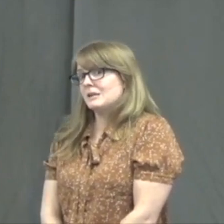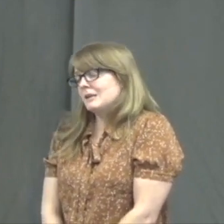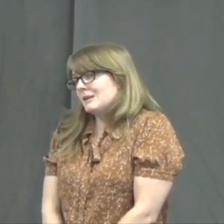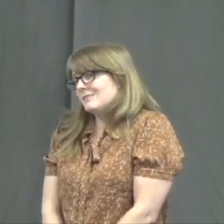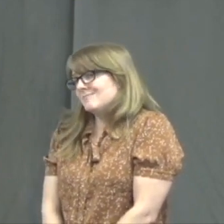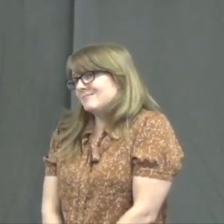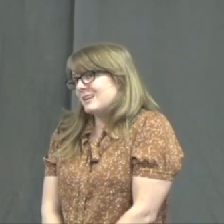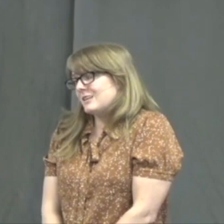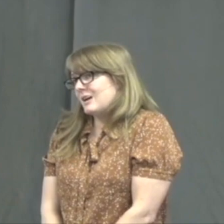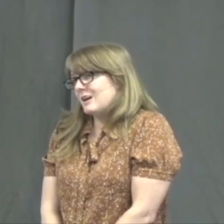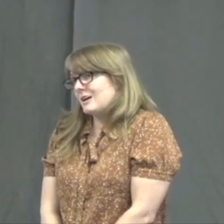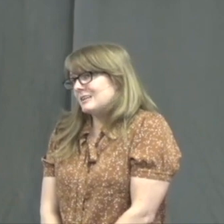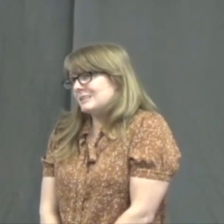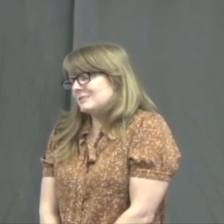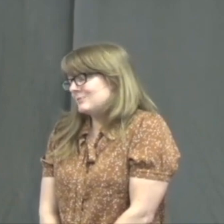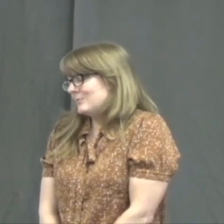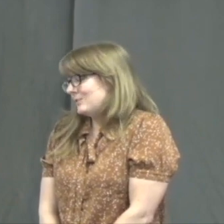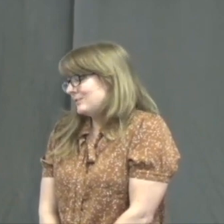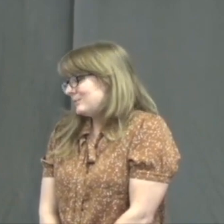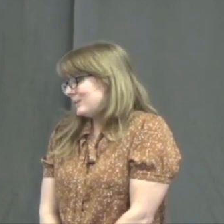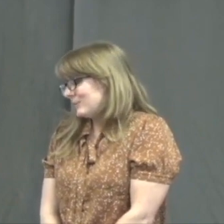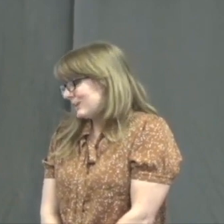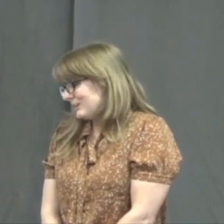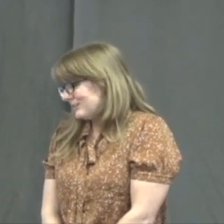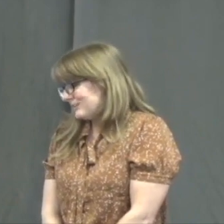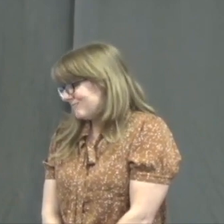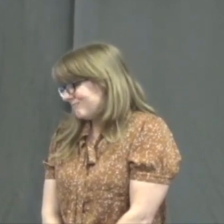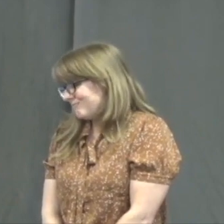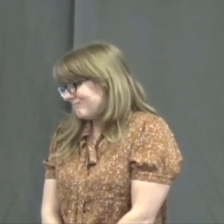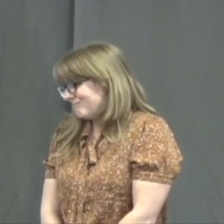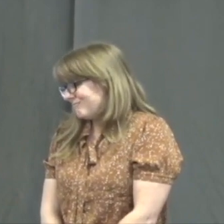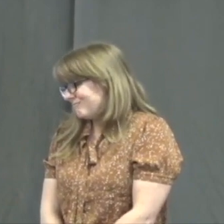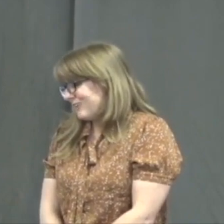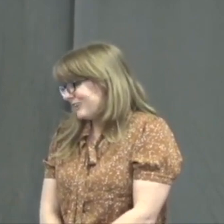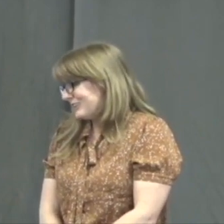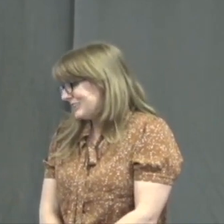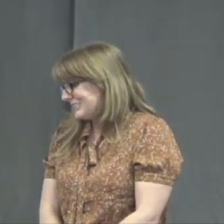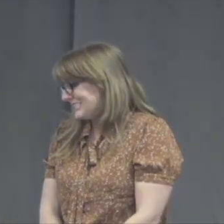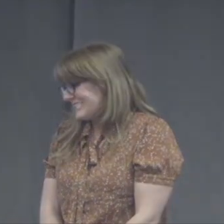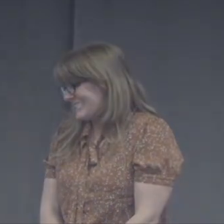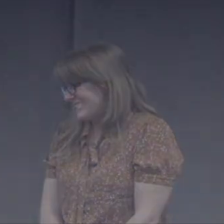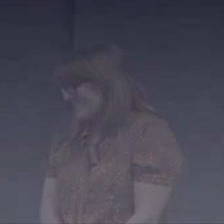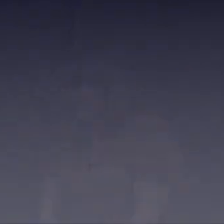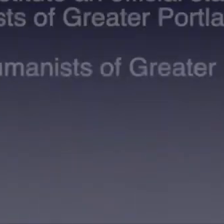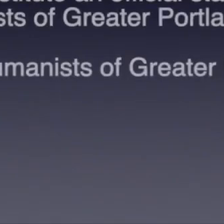But just most people aren't.